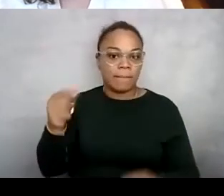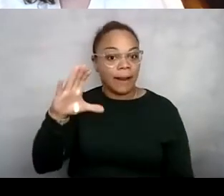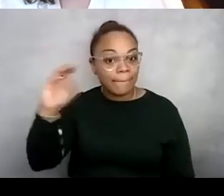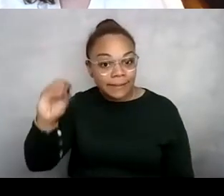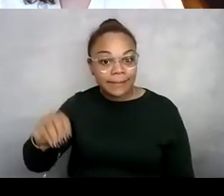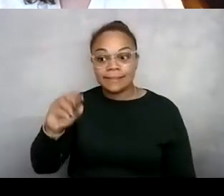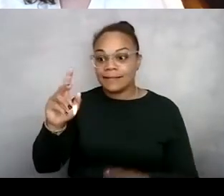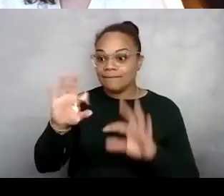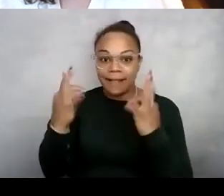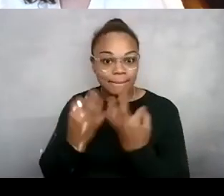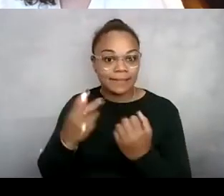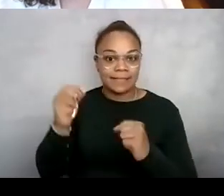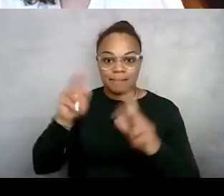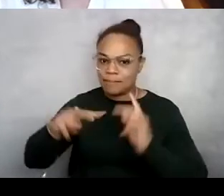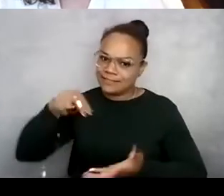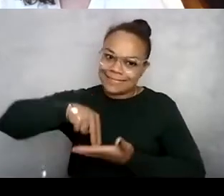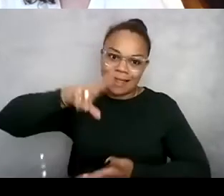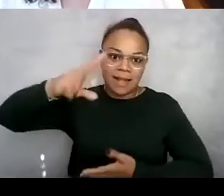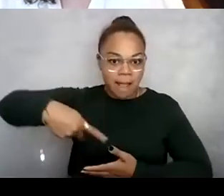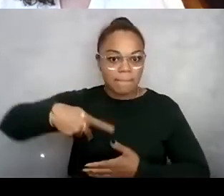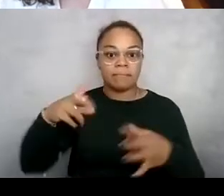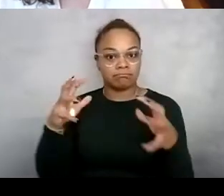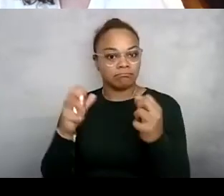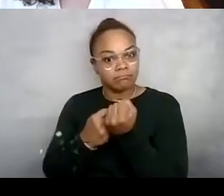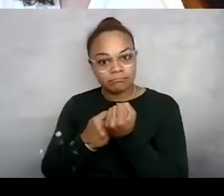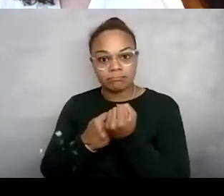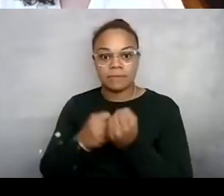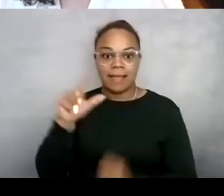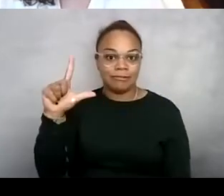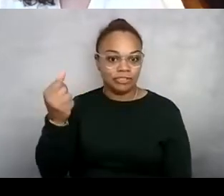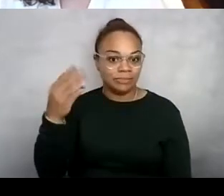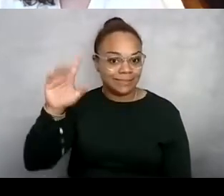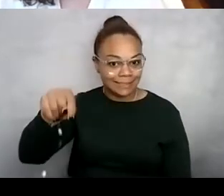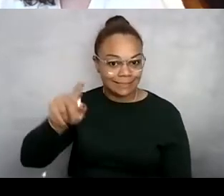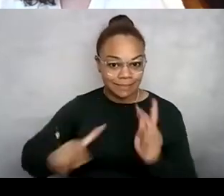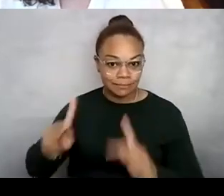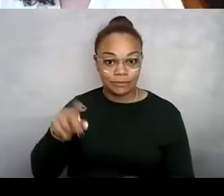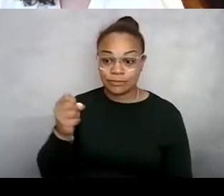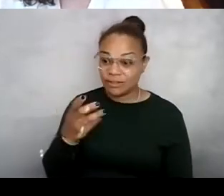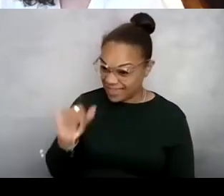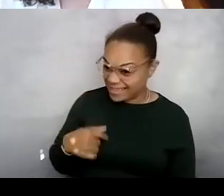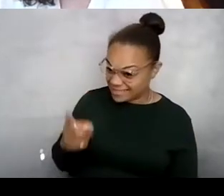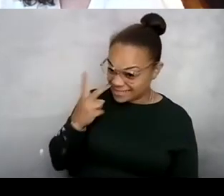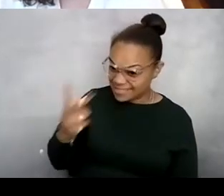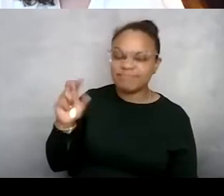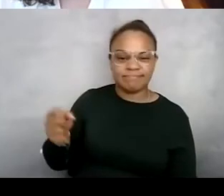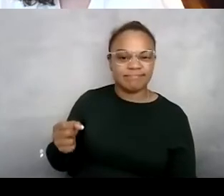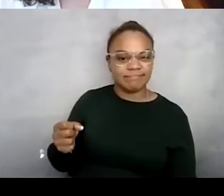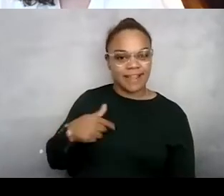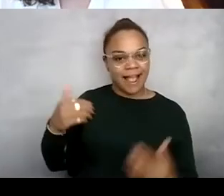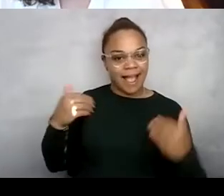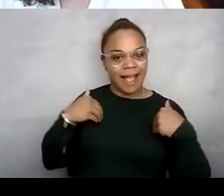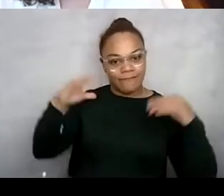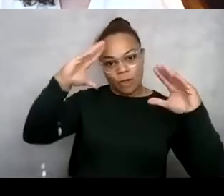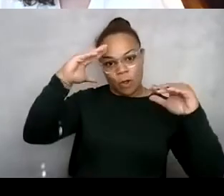up, allies standing with LGBTQ people. So I have hope, because even when it's tough, we end